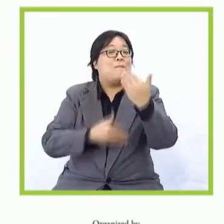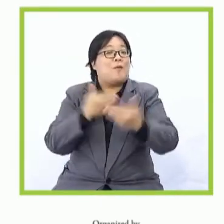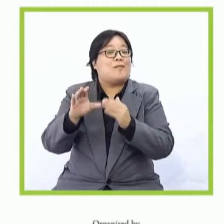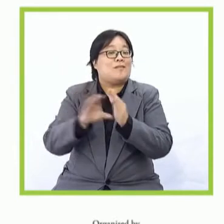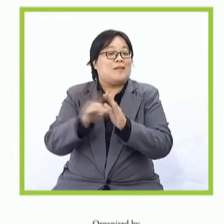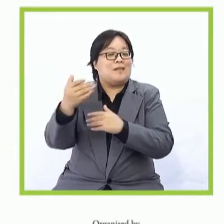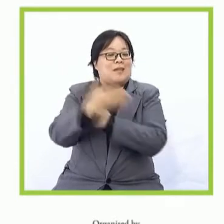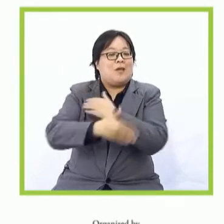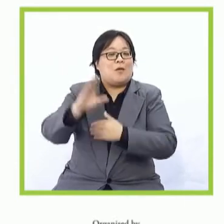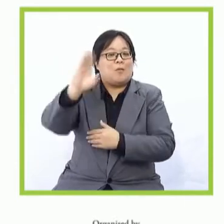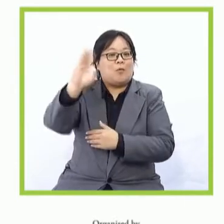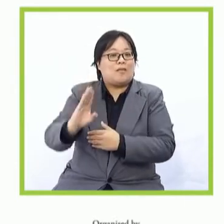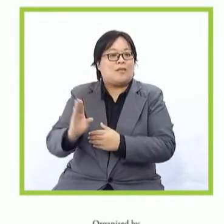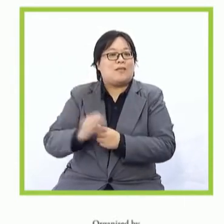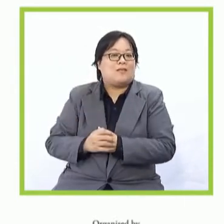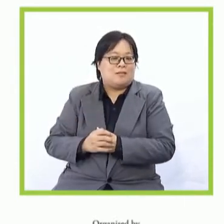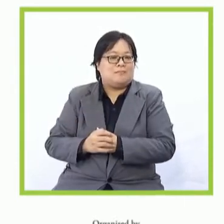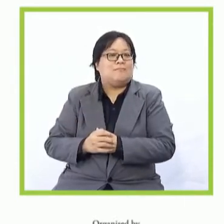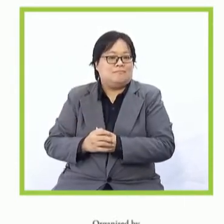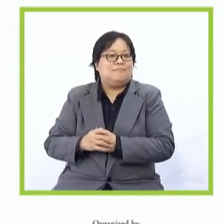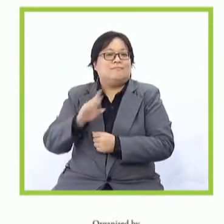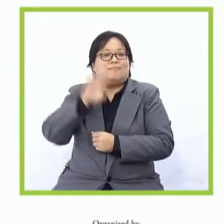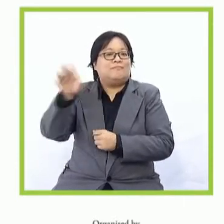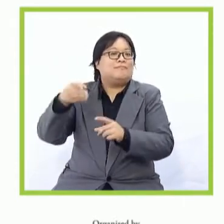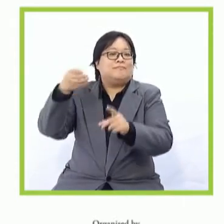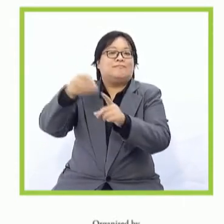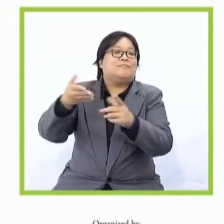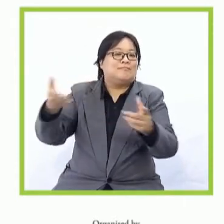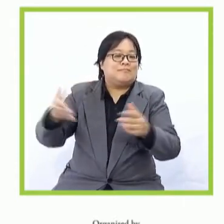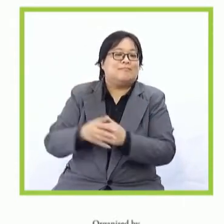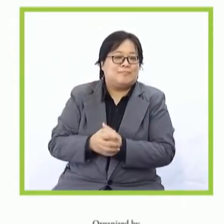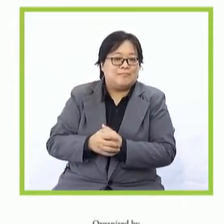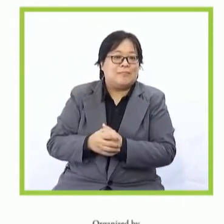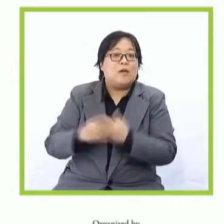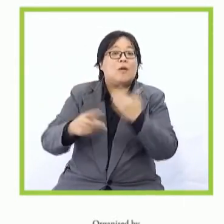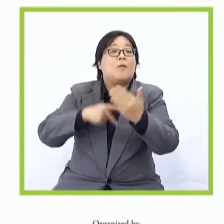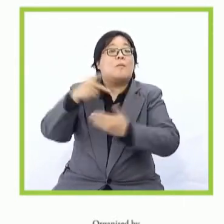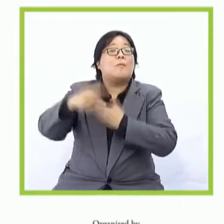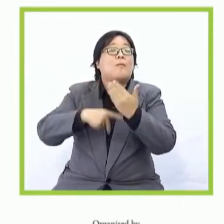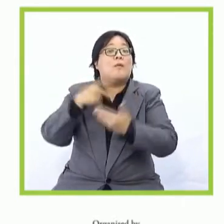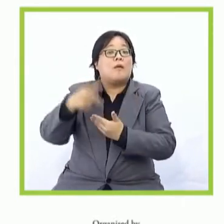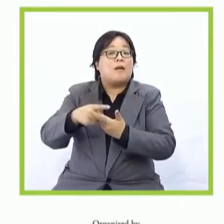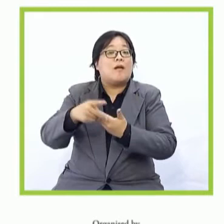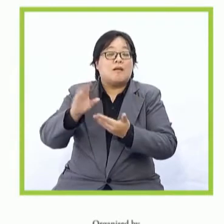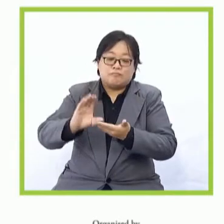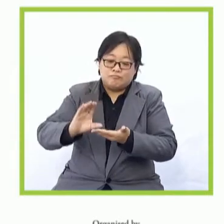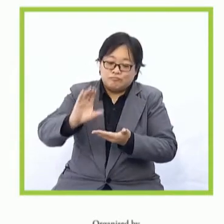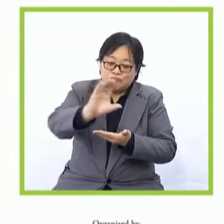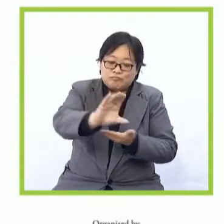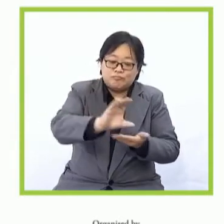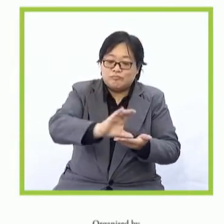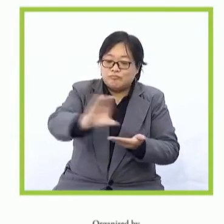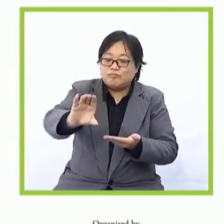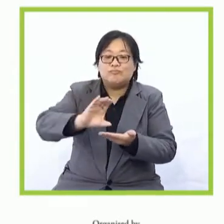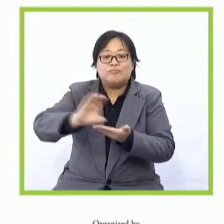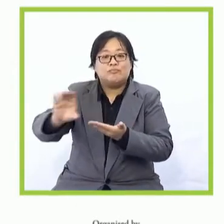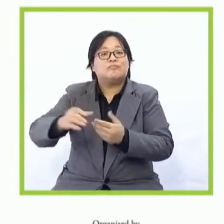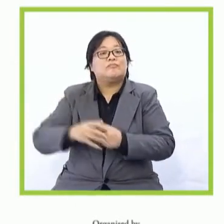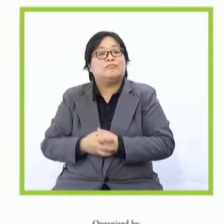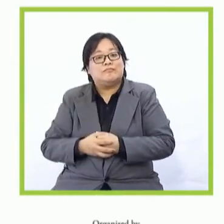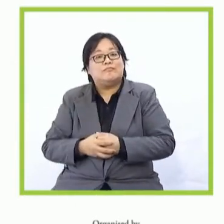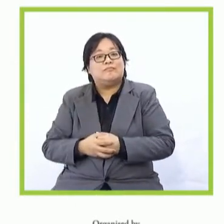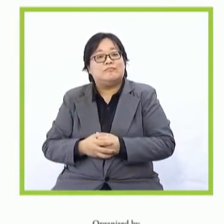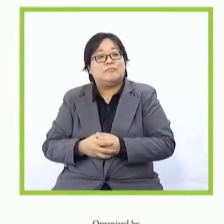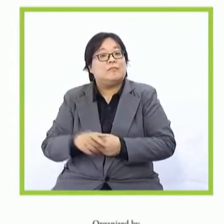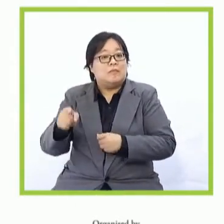Brazil, they try and put it entirely down to Bolsa Familia. That was the program that put cash in the hands of parents. And that